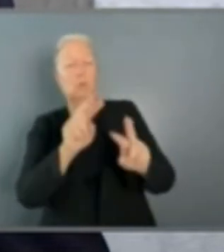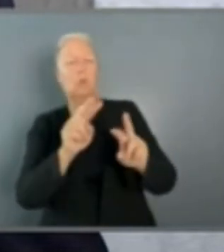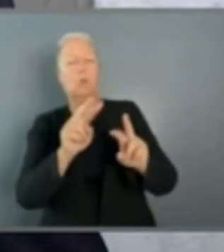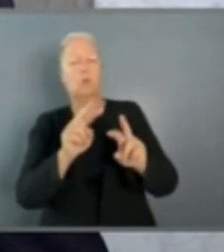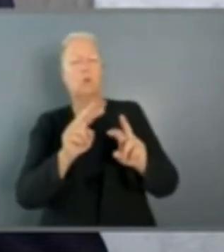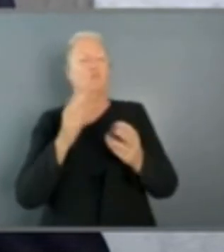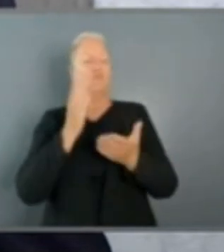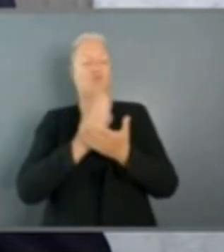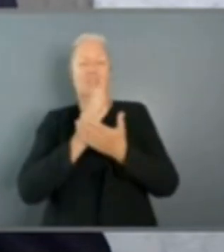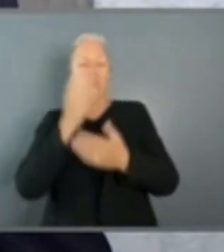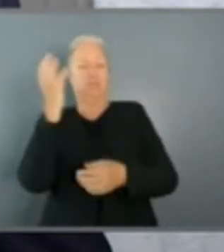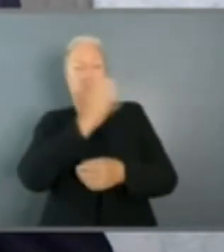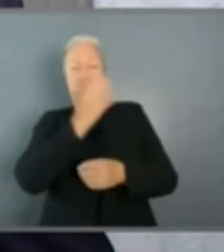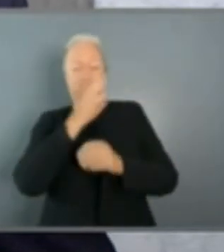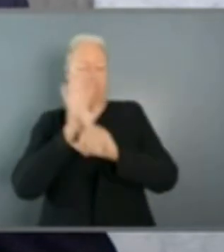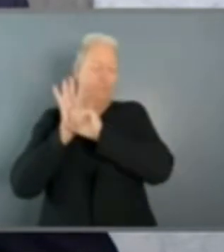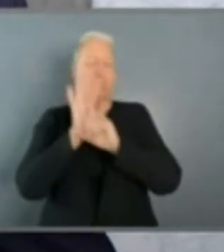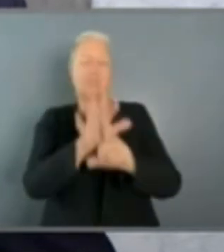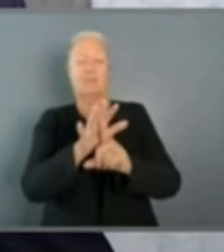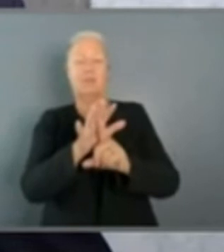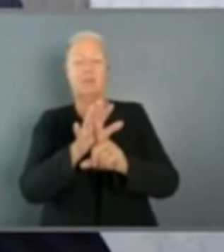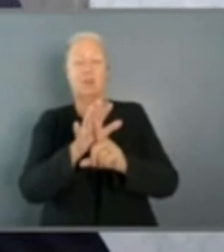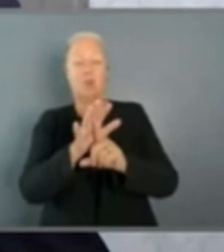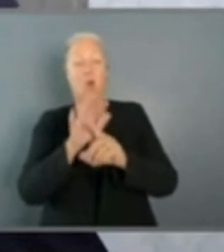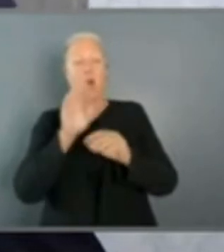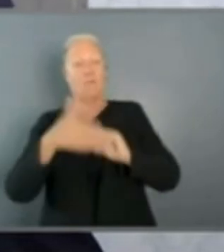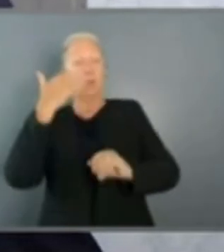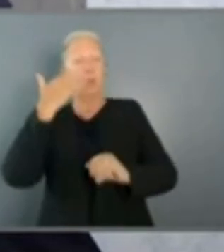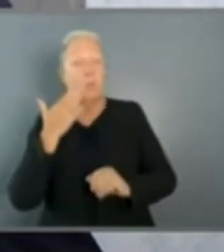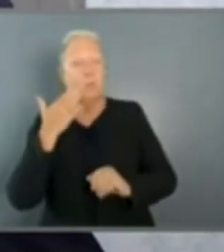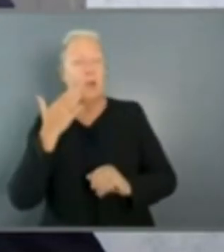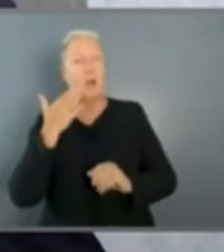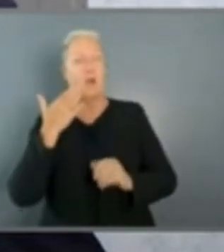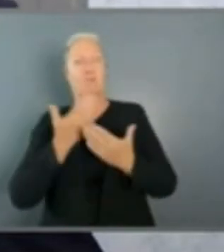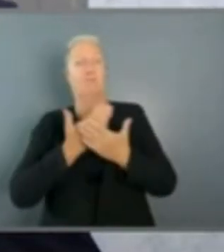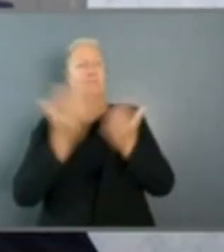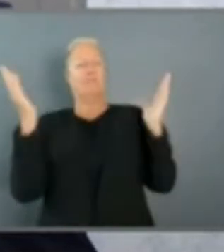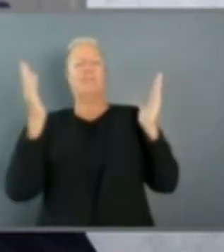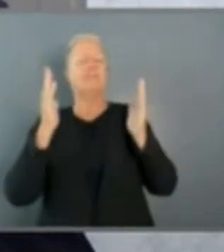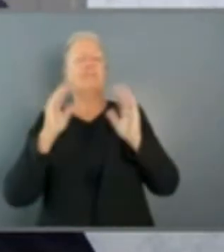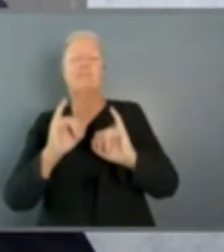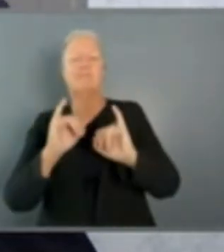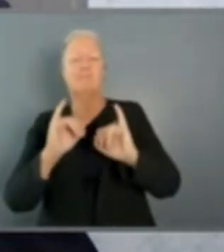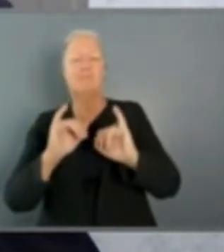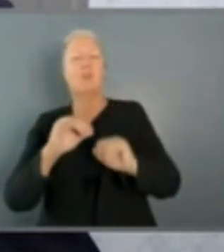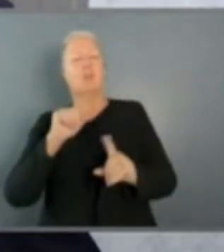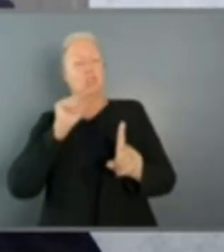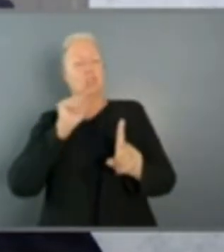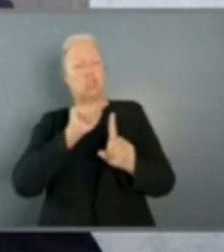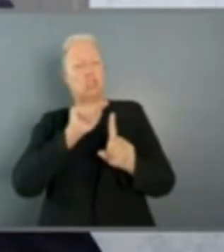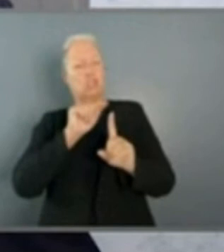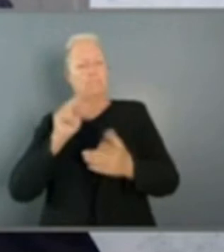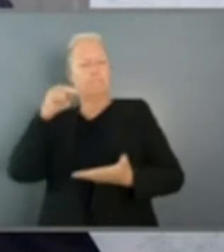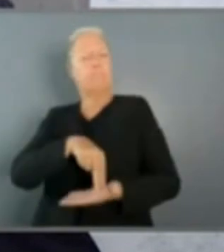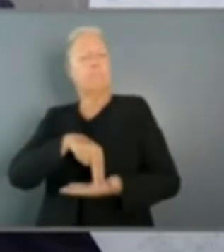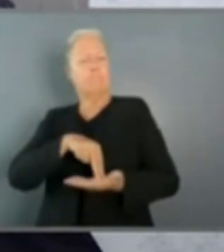ever seen waged against not just a woman but anyone in this country, and her determination to stand up to that in the face